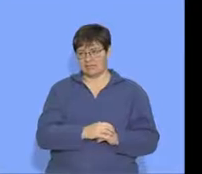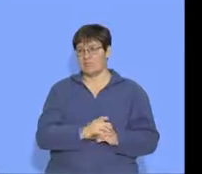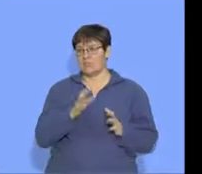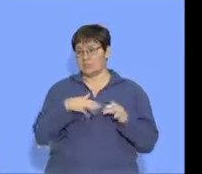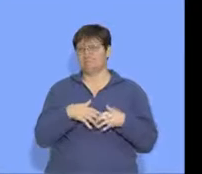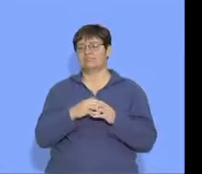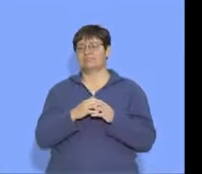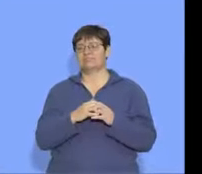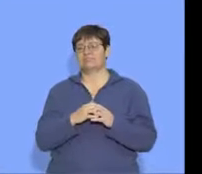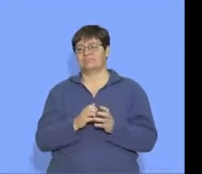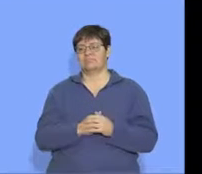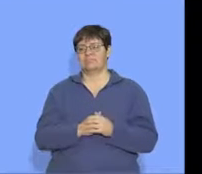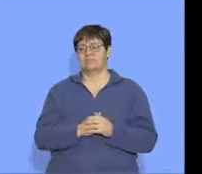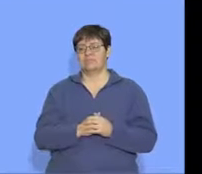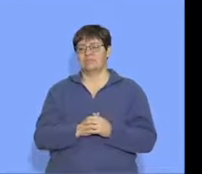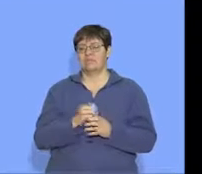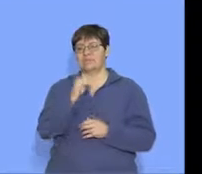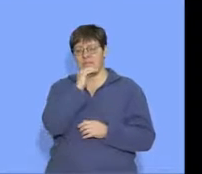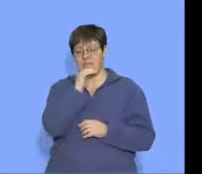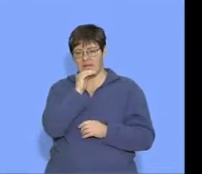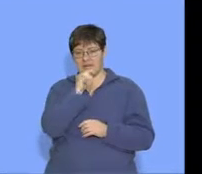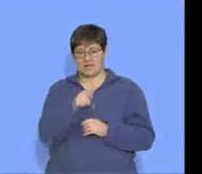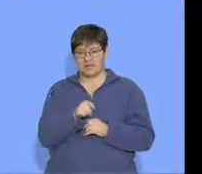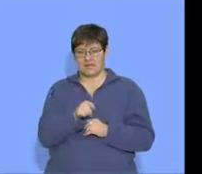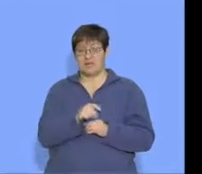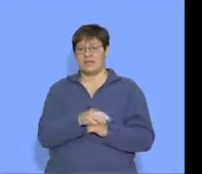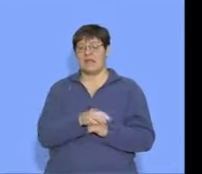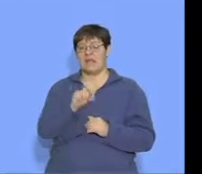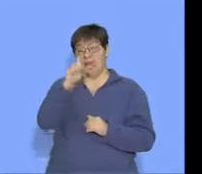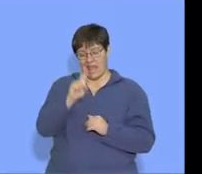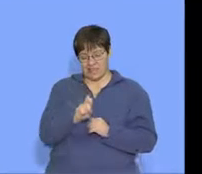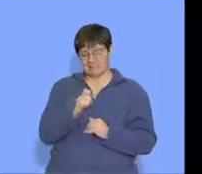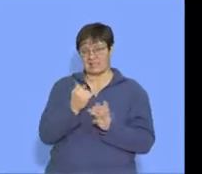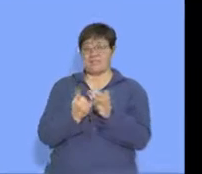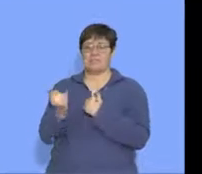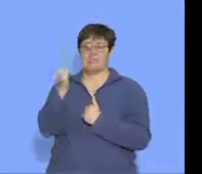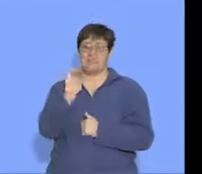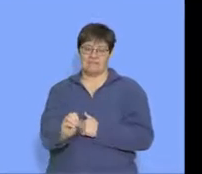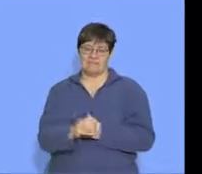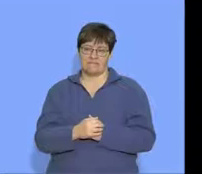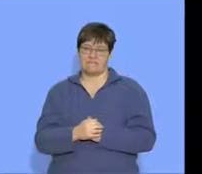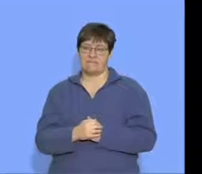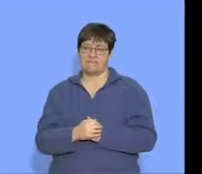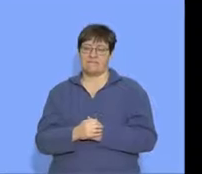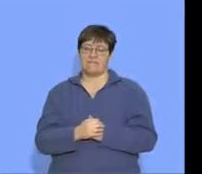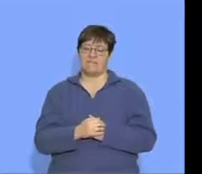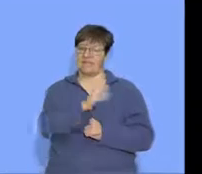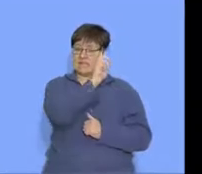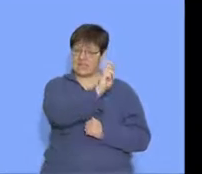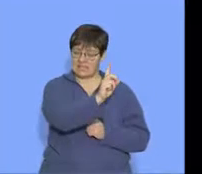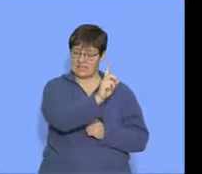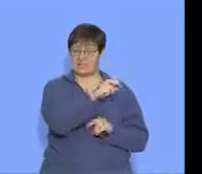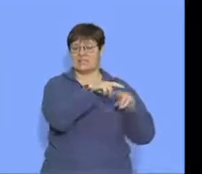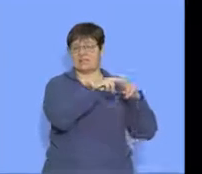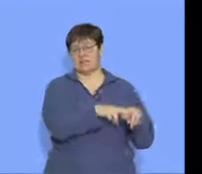the x-axis. So it means that on the x-axis you have the independent variable, and then dependent